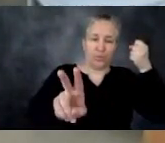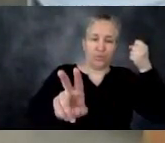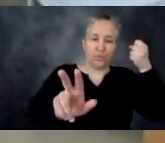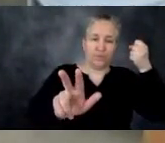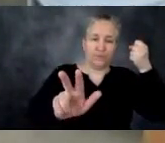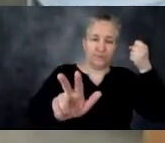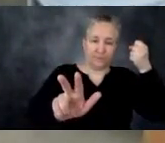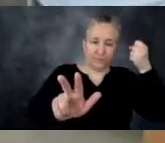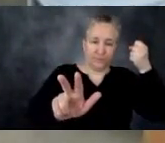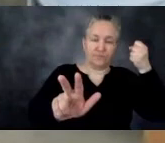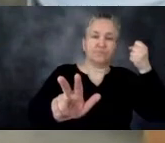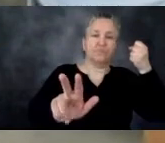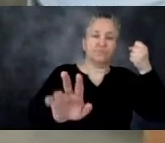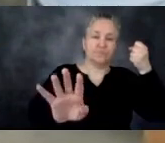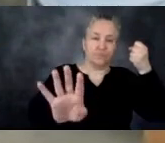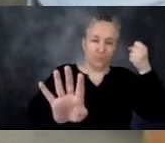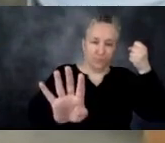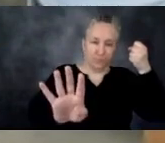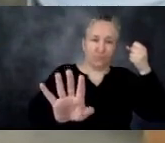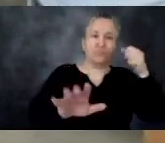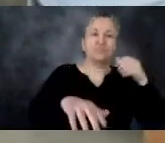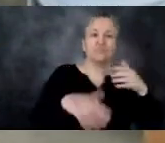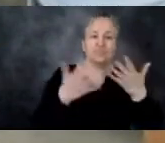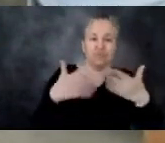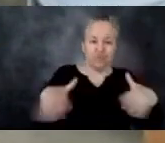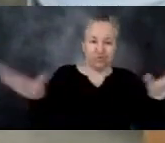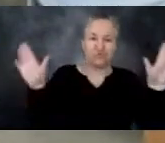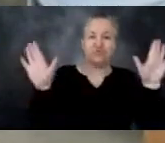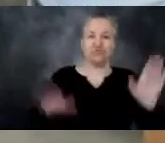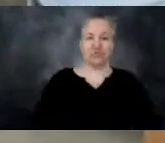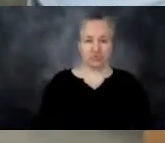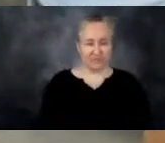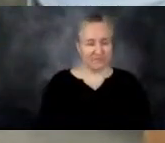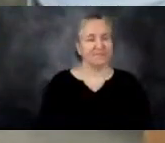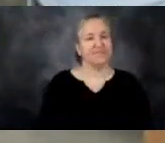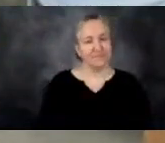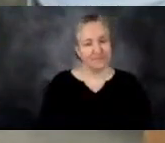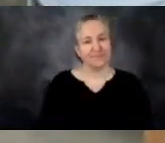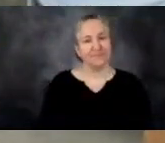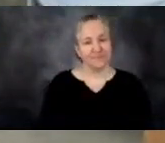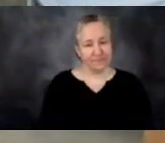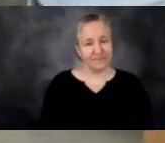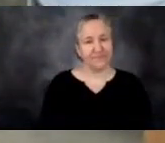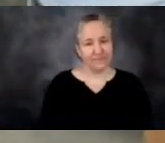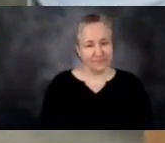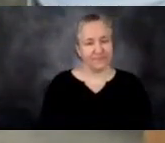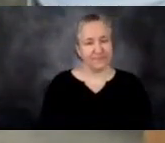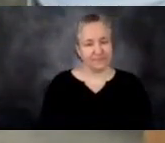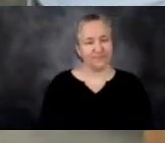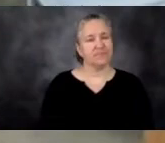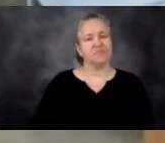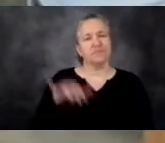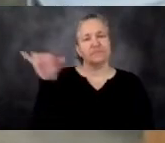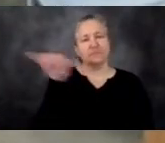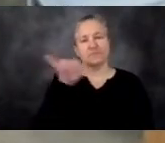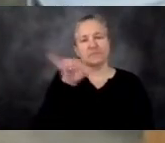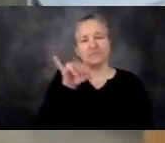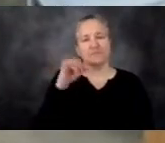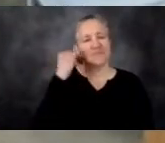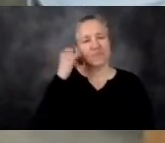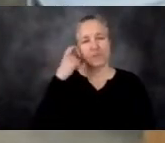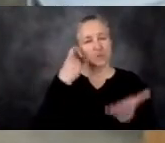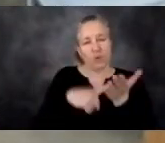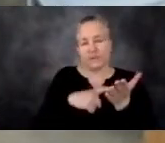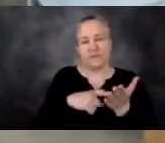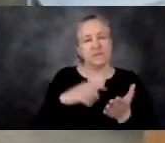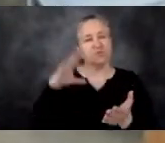two, three, four, and relax. I also, if you guys didn't notice this, I